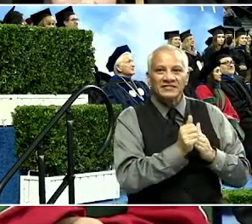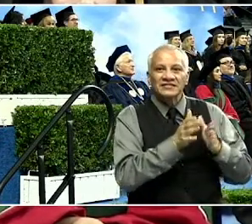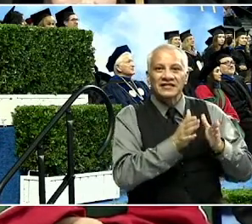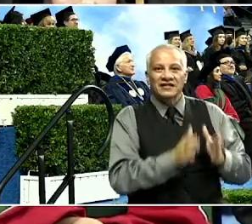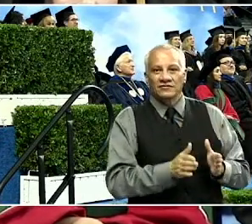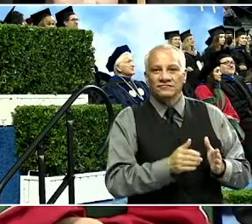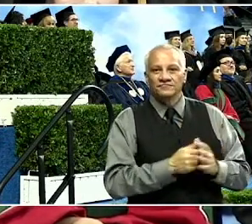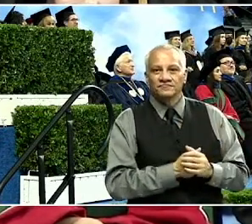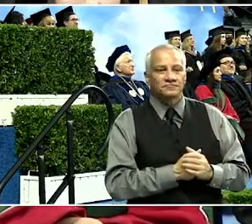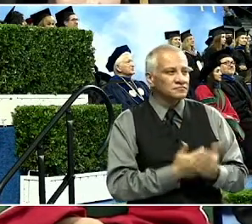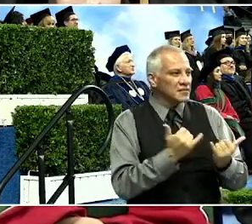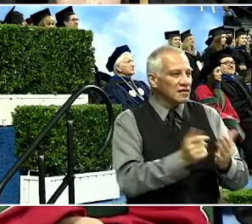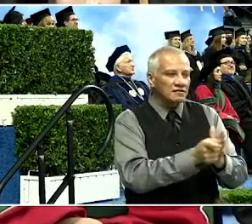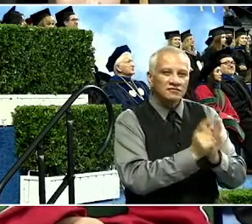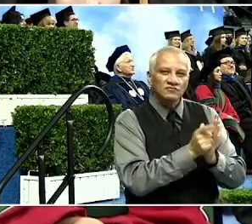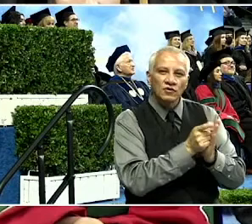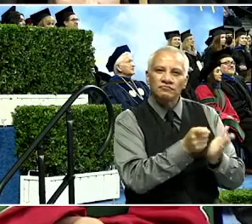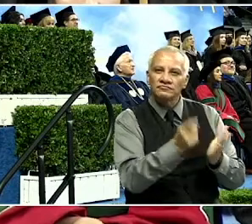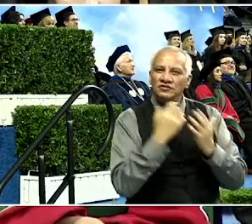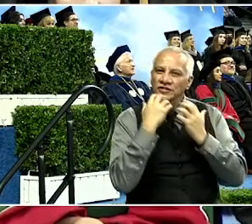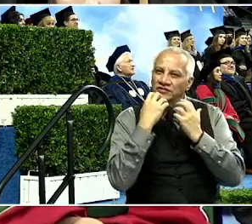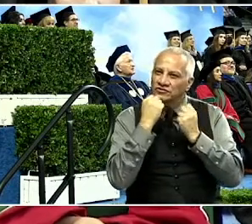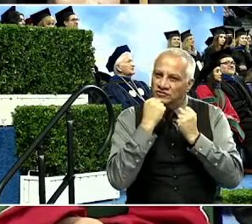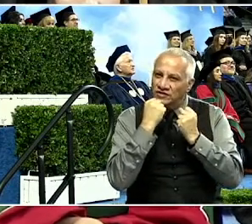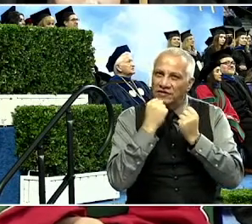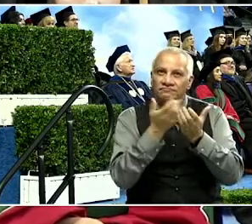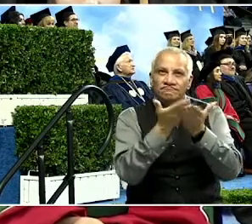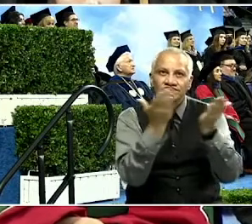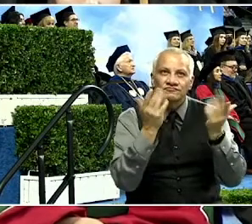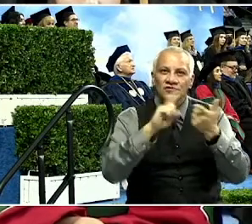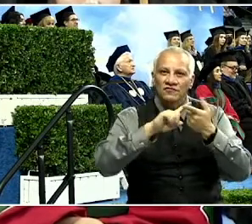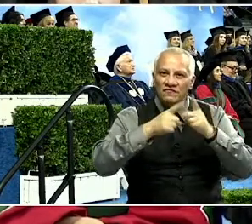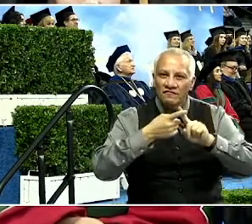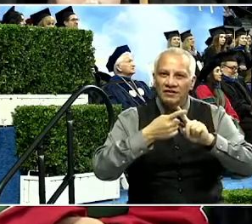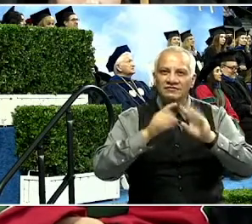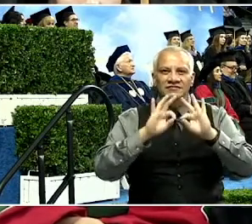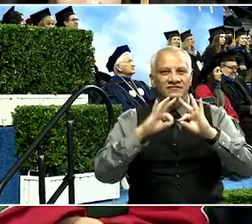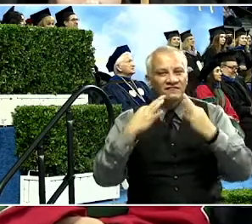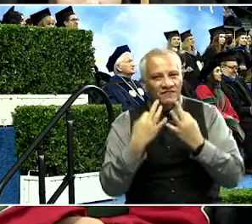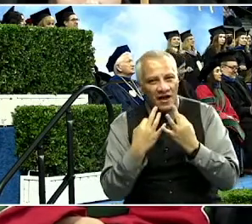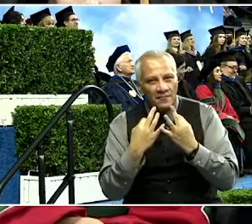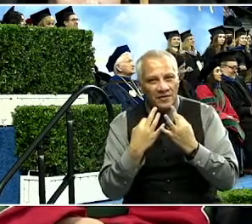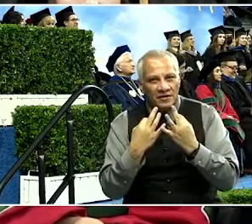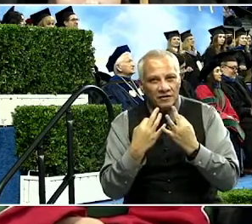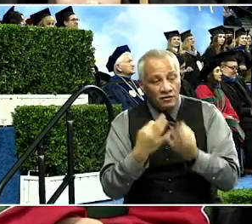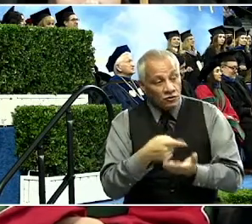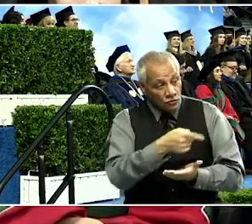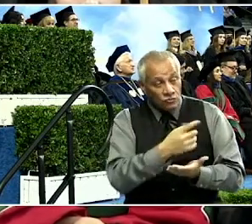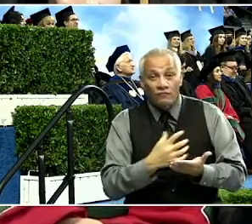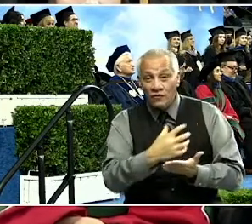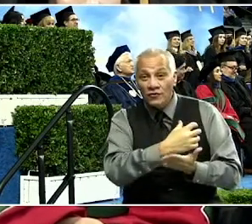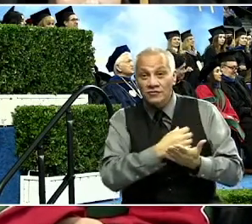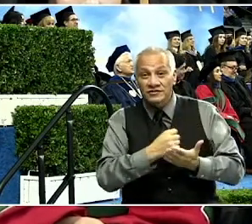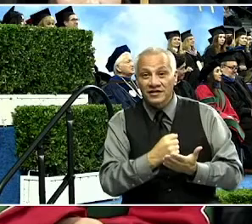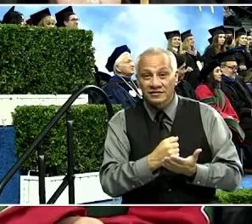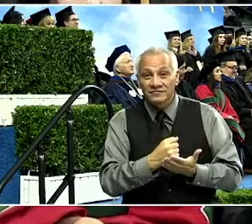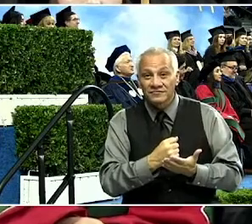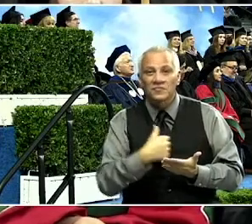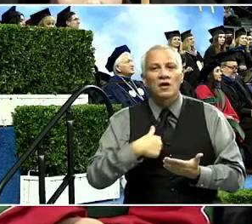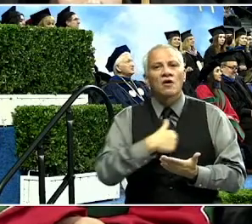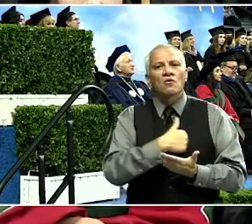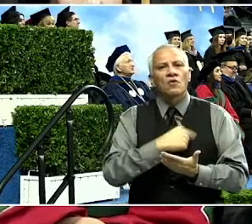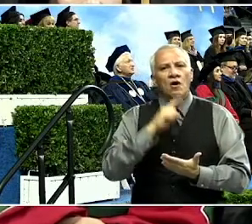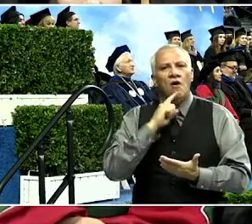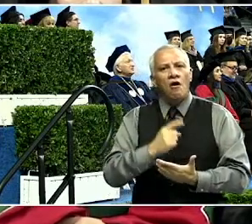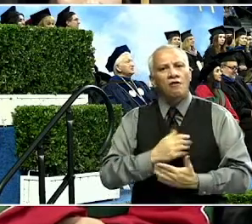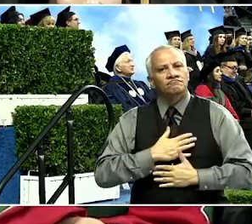Cherish this moment with your family and friends in Pauley Pavilion. You have earned it. We all share their